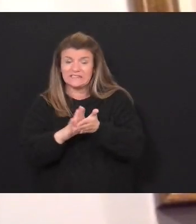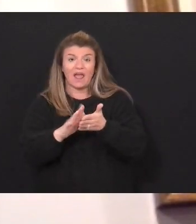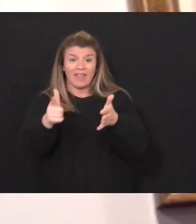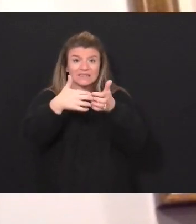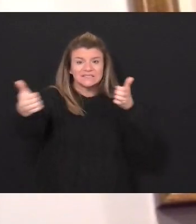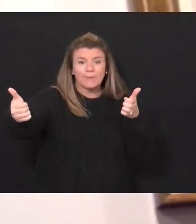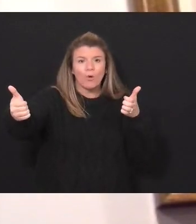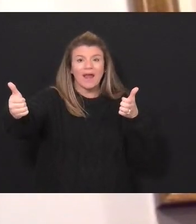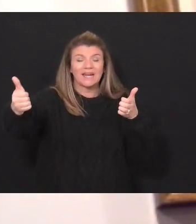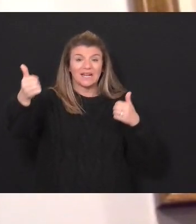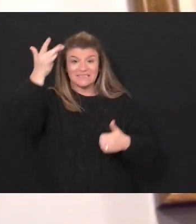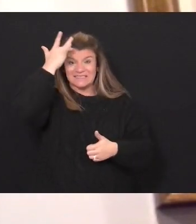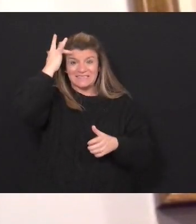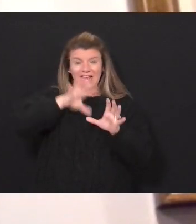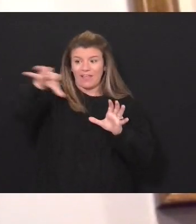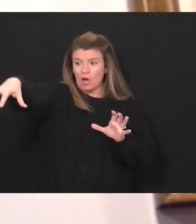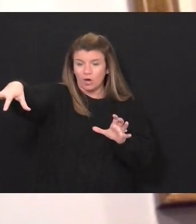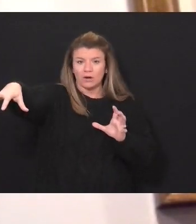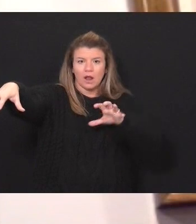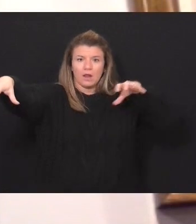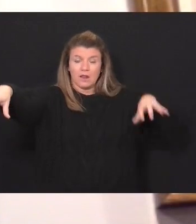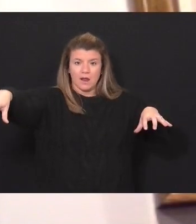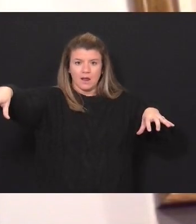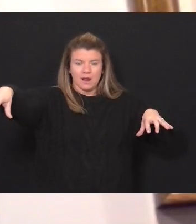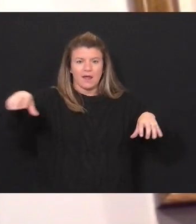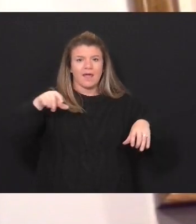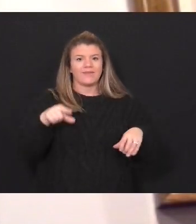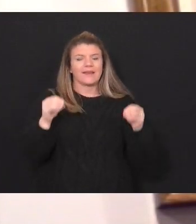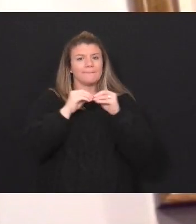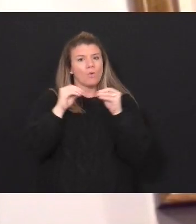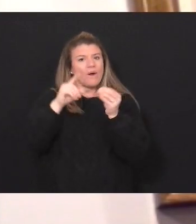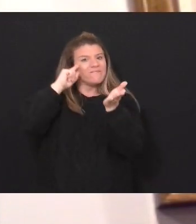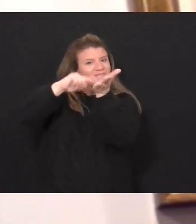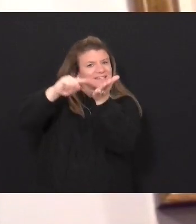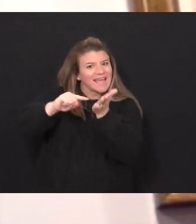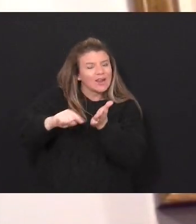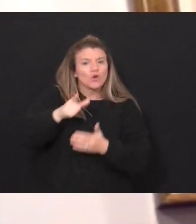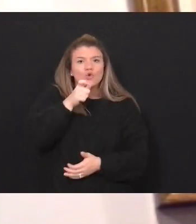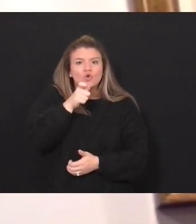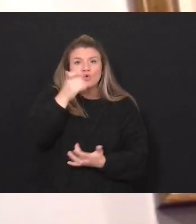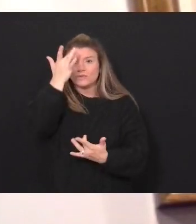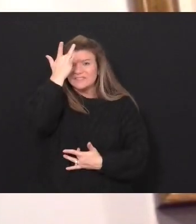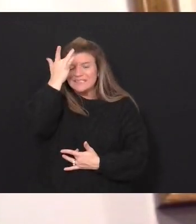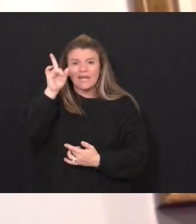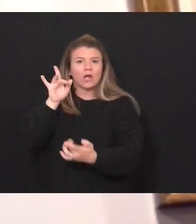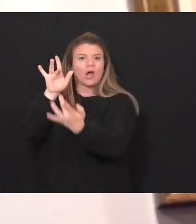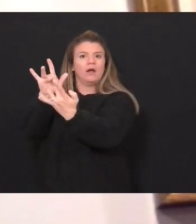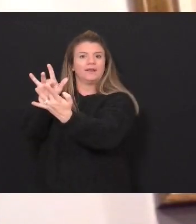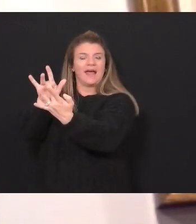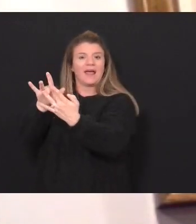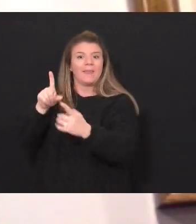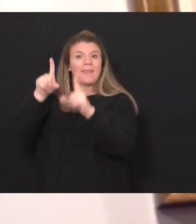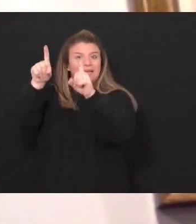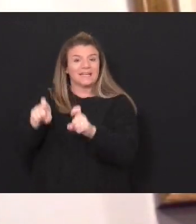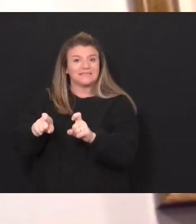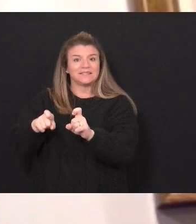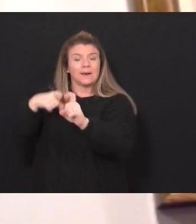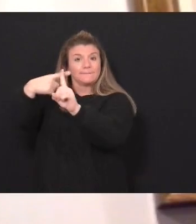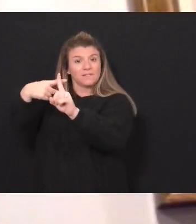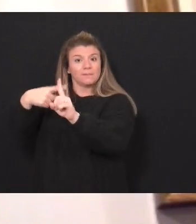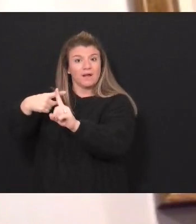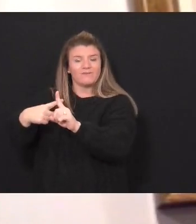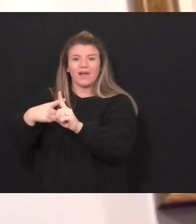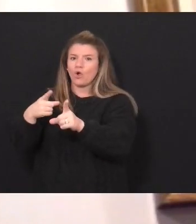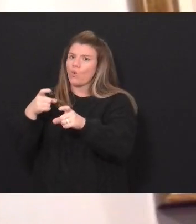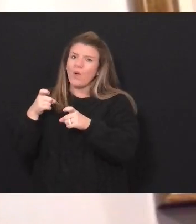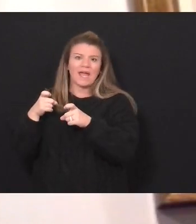that were sick quickly, and they did case contact studies on people. They tested people, and if you were positive, they did quick